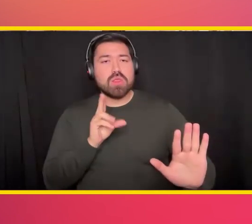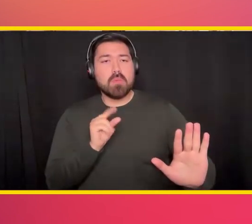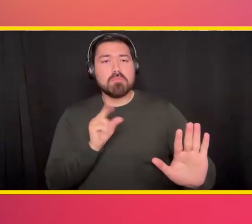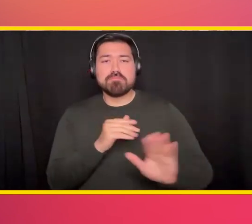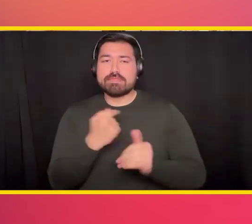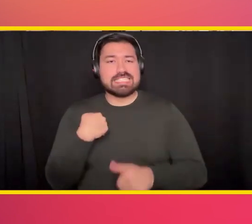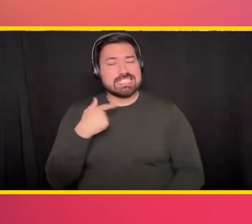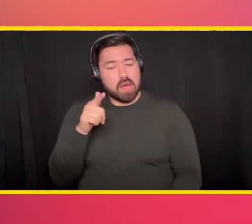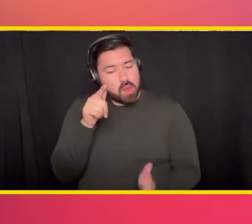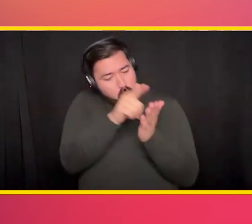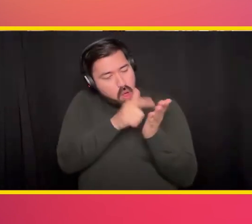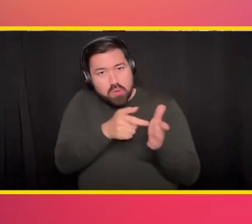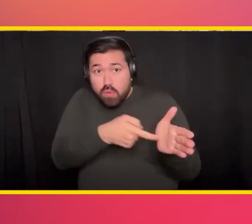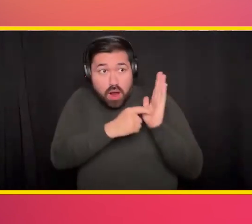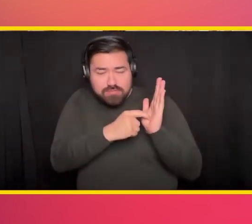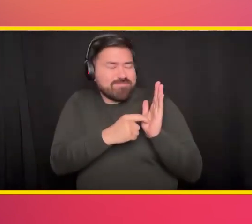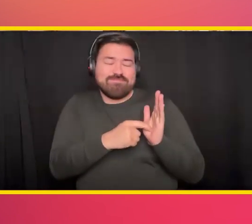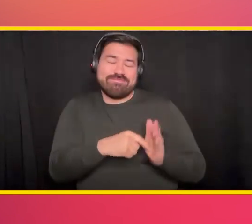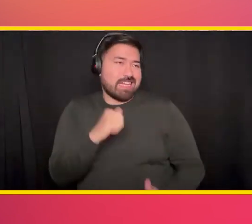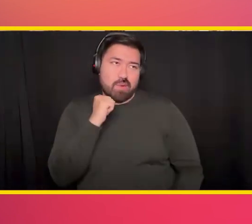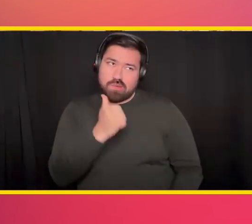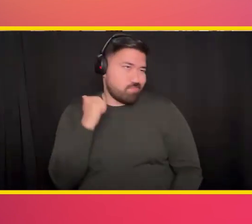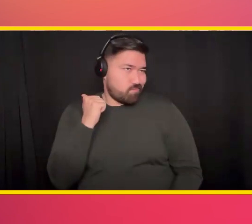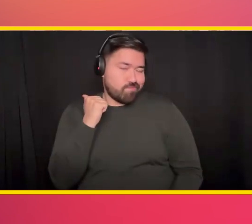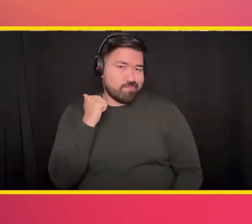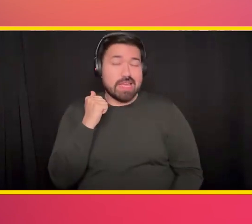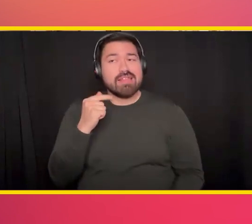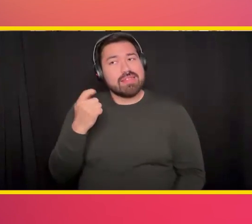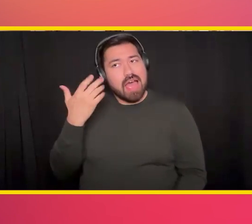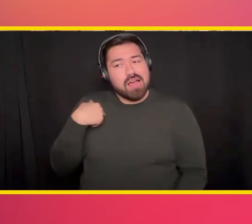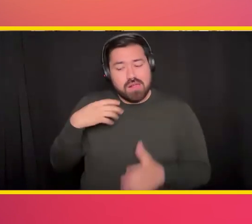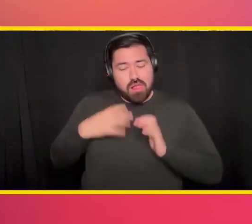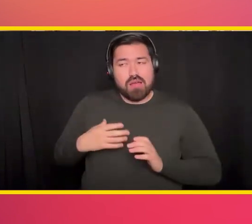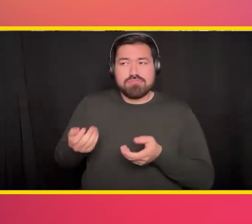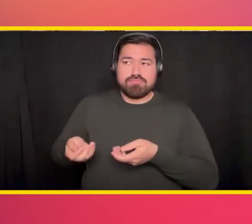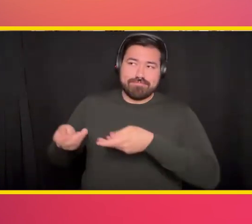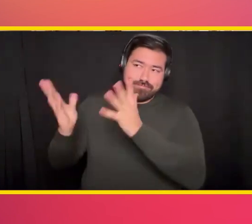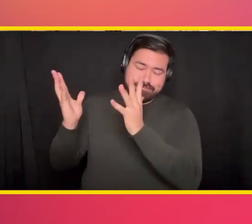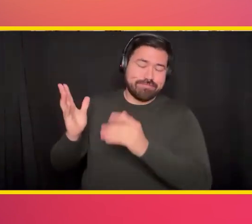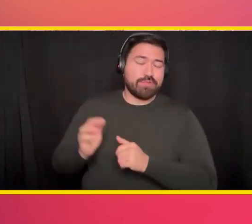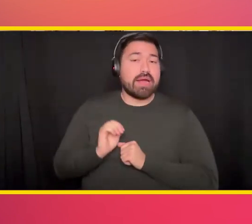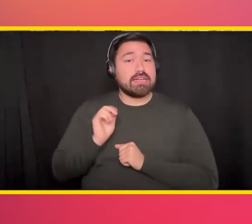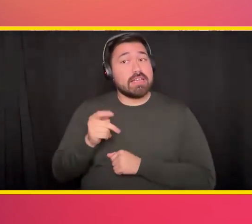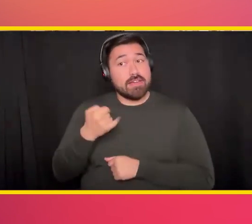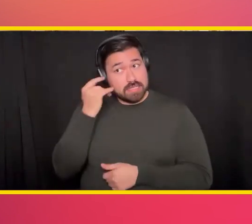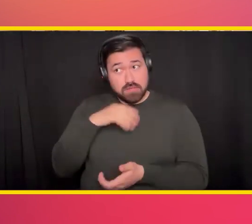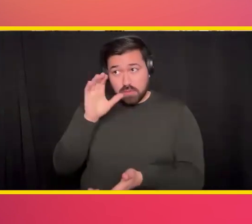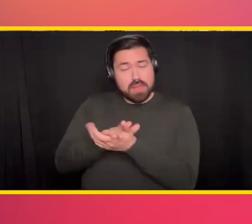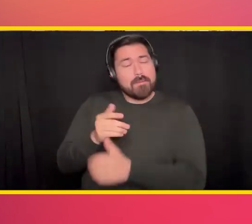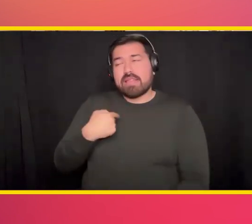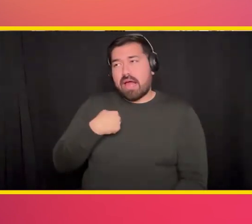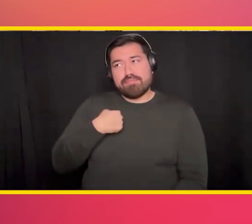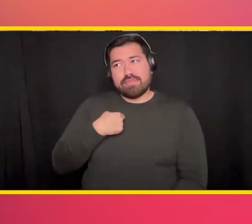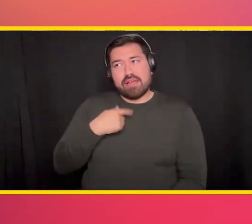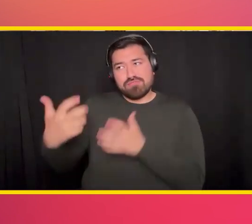if that's not what the law requires, I'm not going to do it. Right. And I lost clients over that. I think, look, I'm not, if that's not what you believe in, then I'm probably not the lawyer for